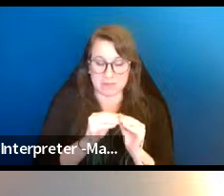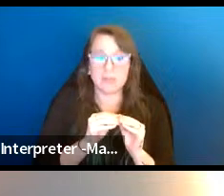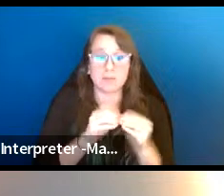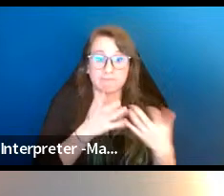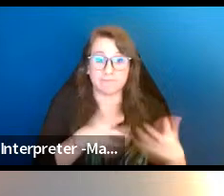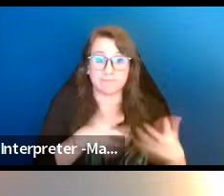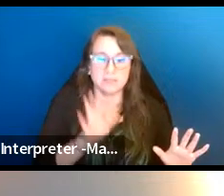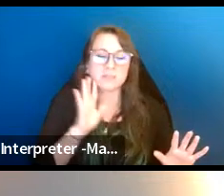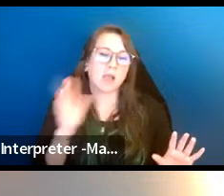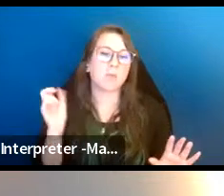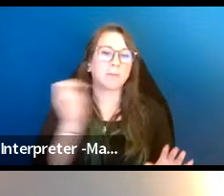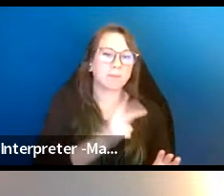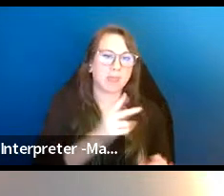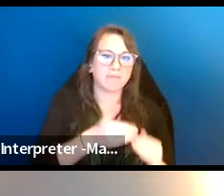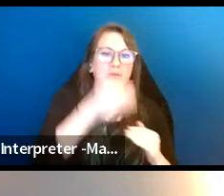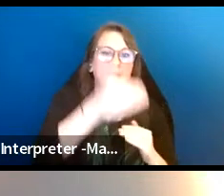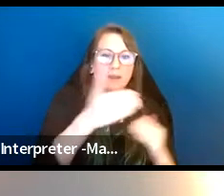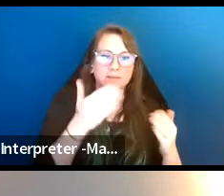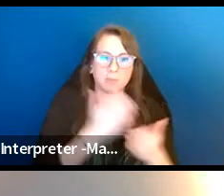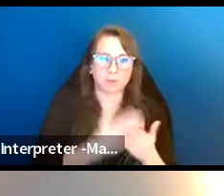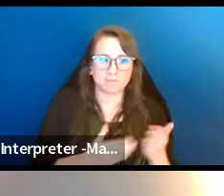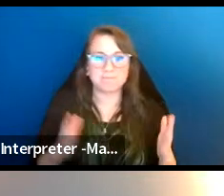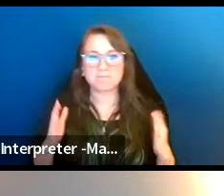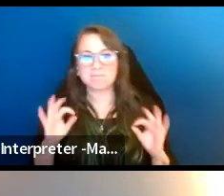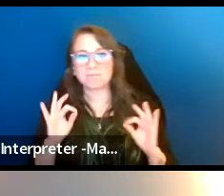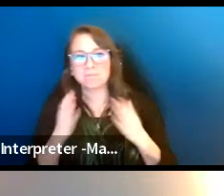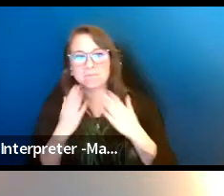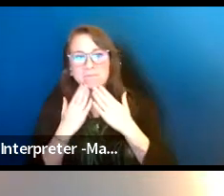next part. Thank you, Commissioner.